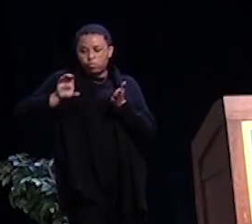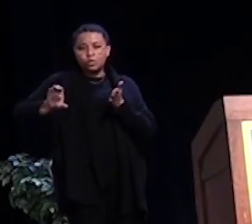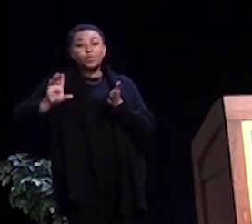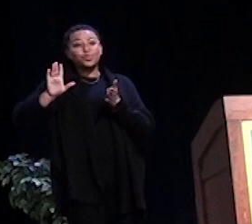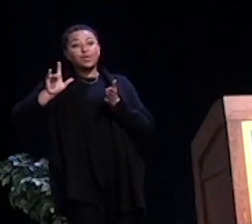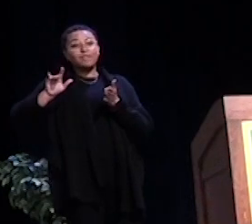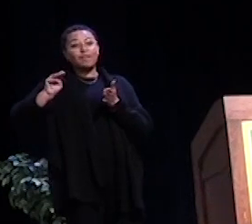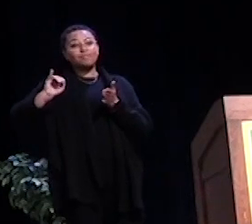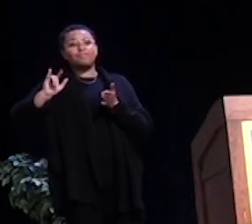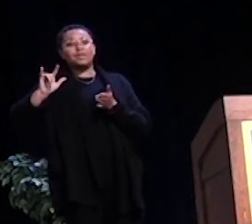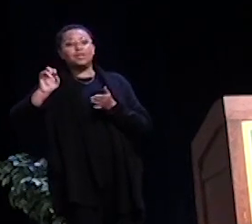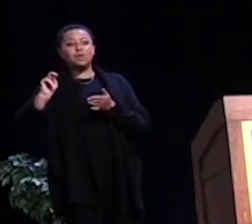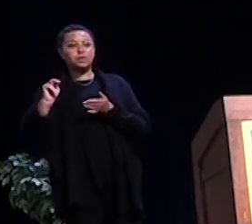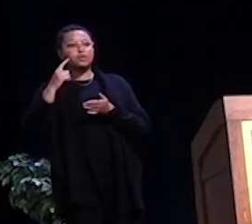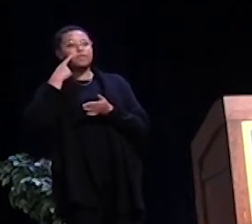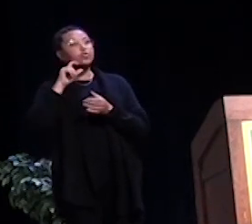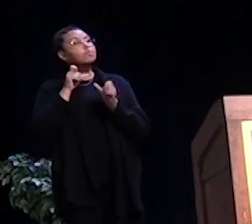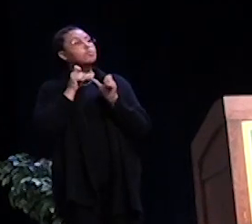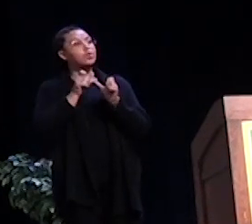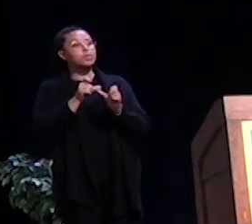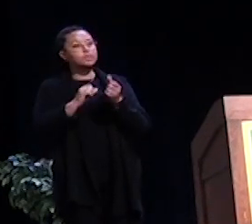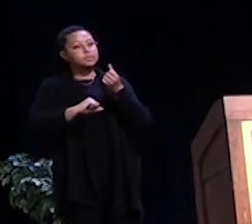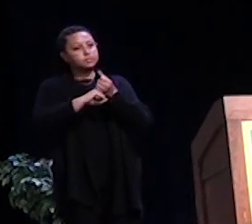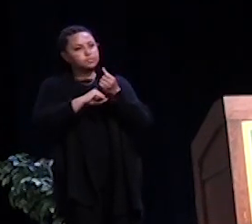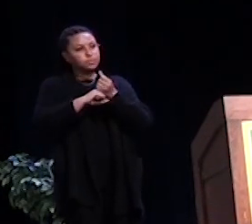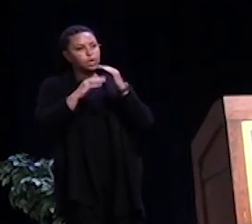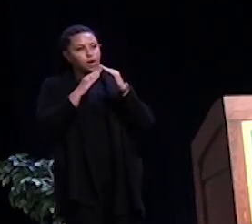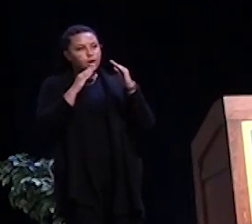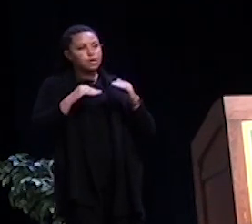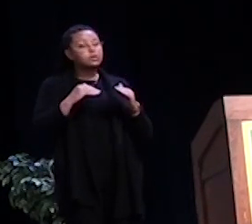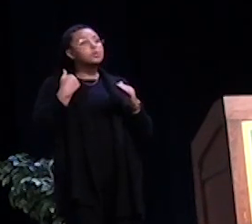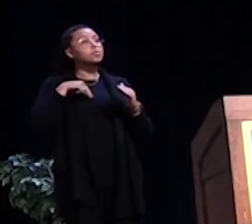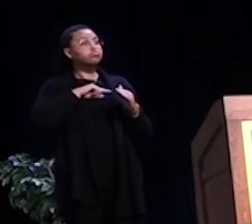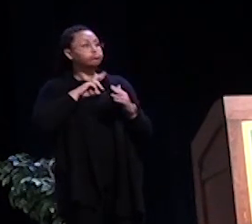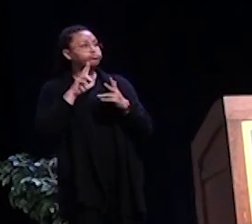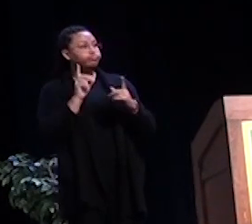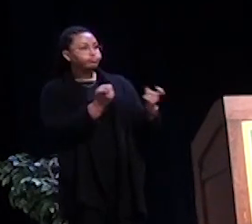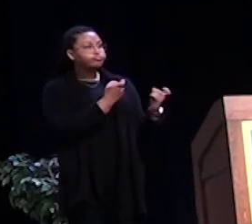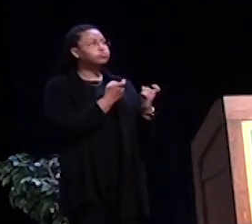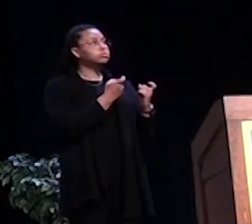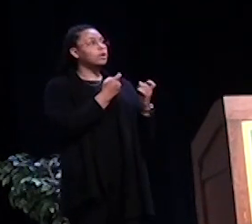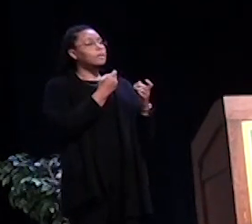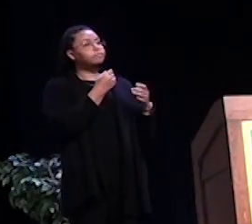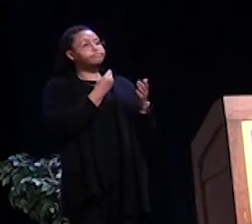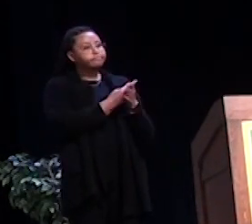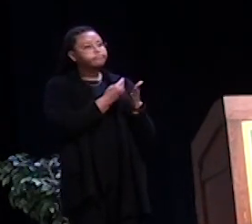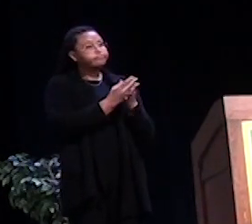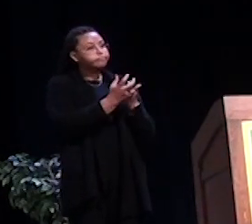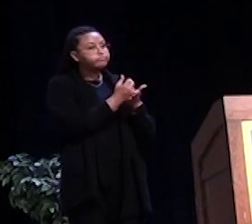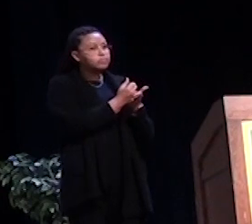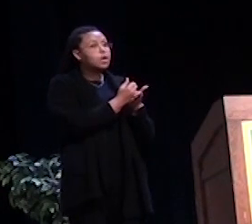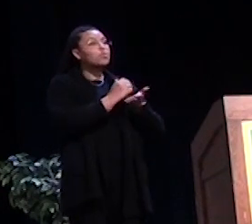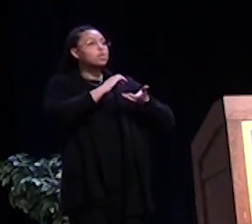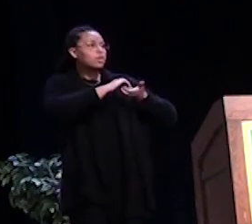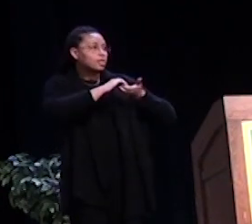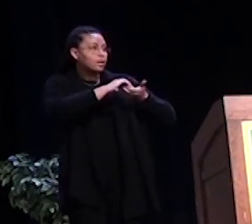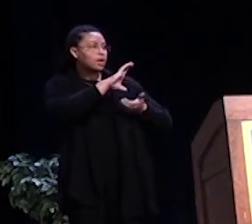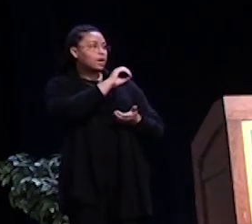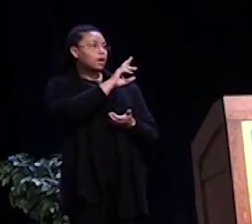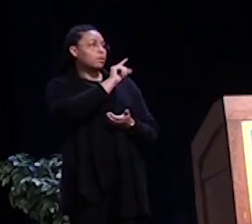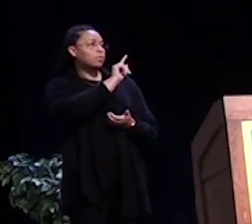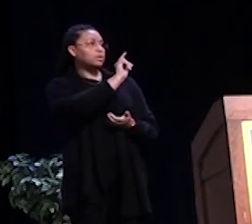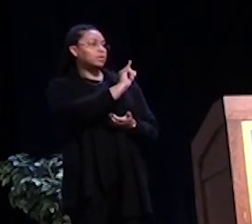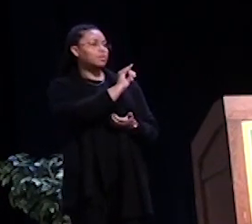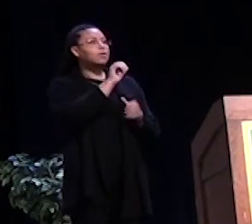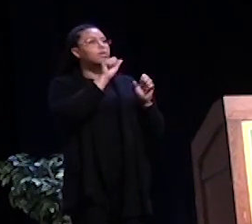housing. We were able to release a solicitation and make awards in conjunction with the county, so you can mind a little bit more